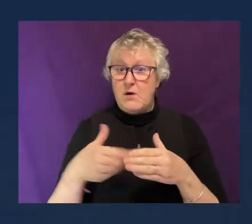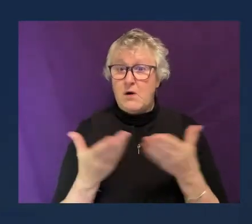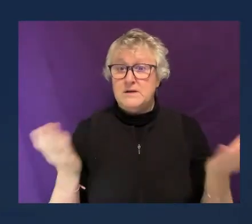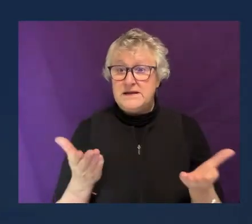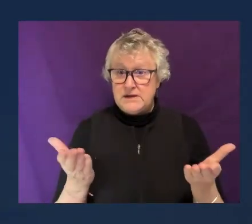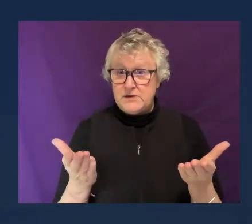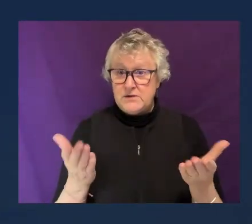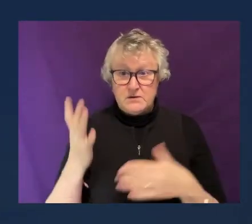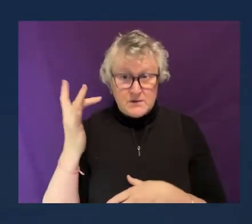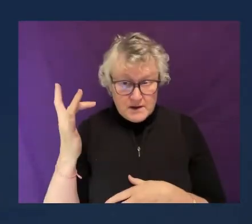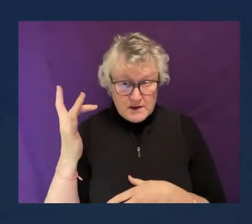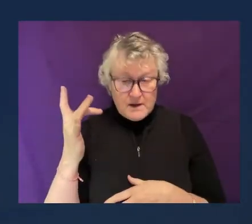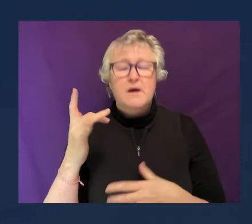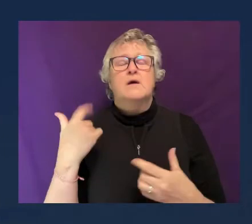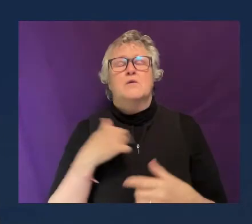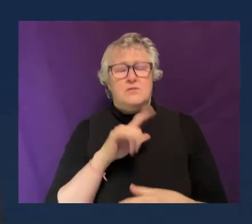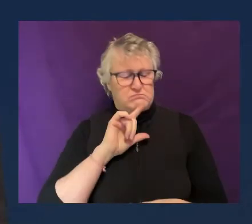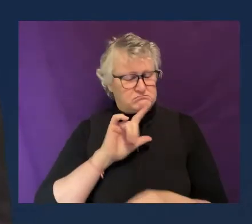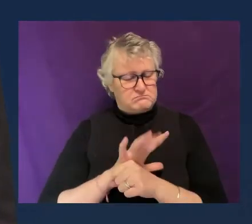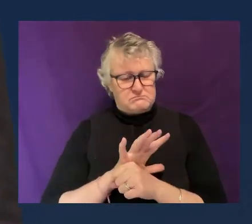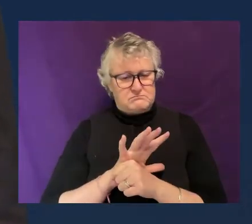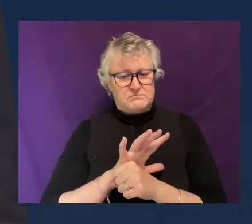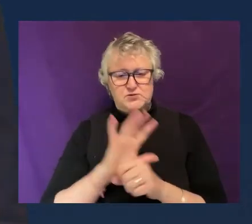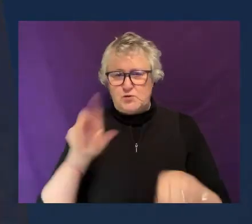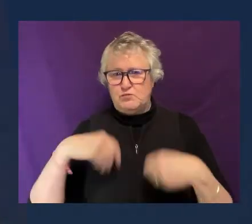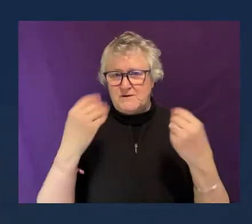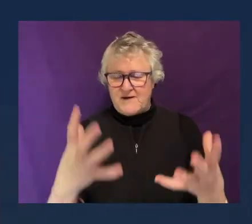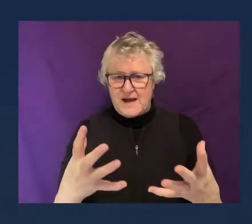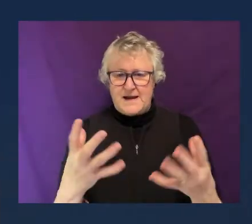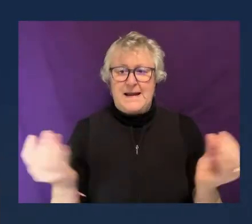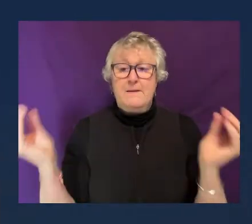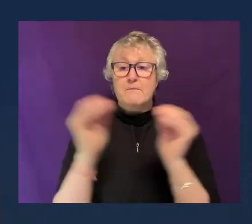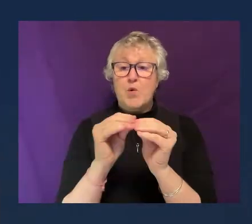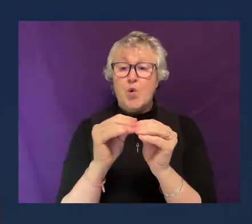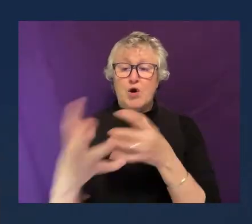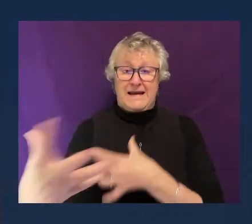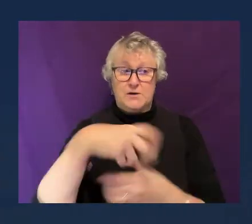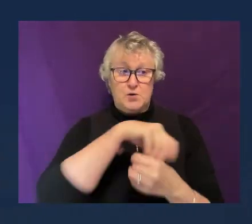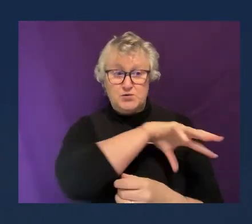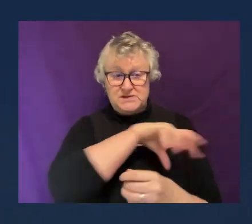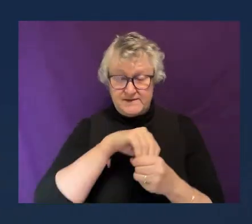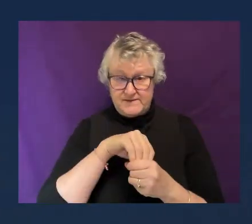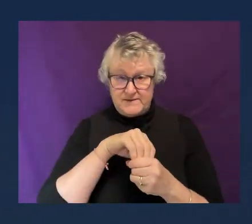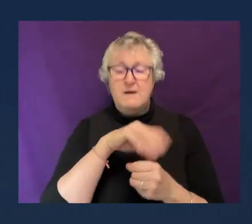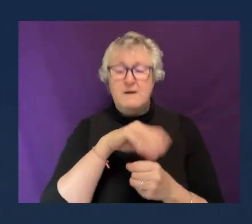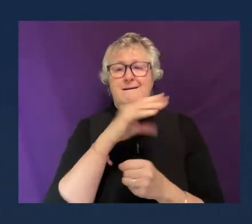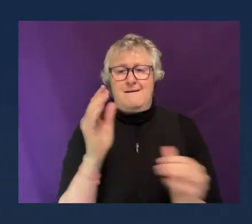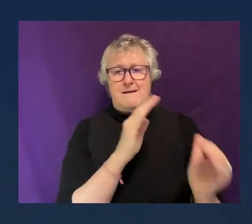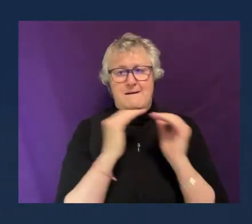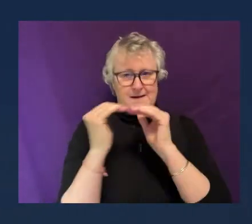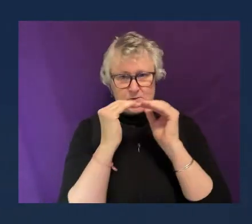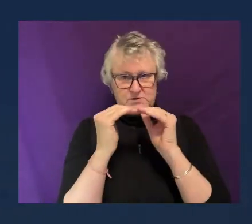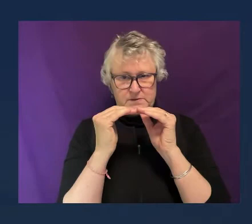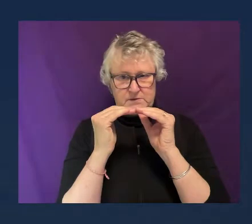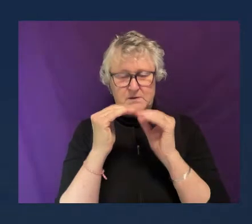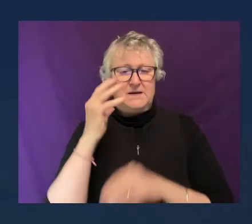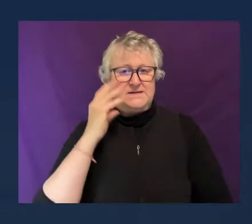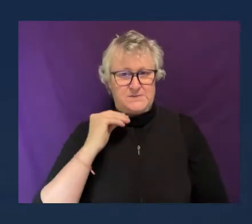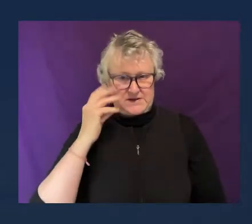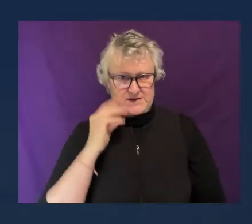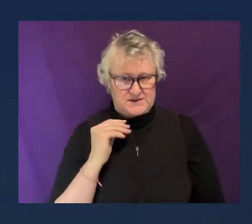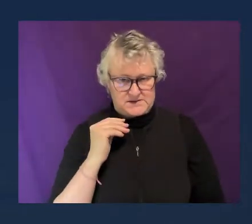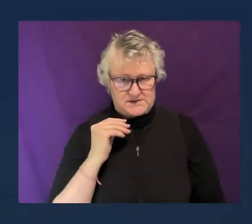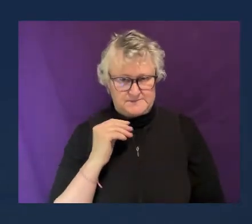to creating a more inclusive and equitable human experience. I hope that you will continue to advocate within your own spheres of